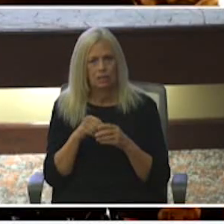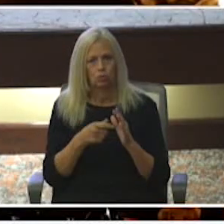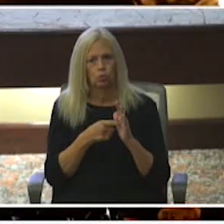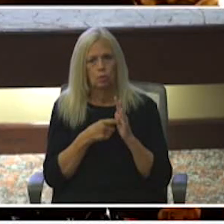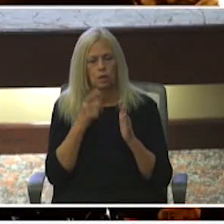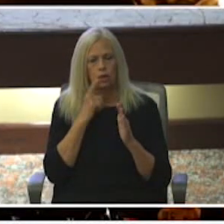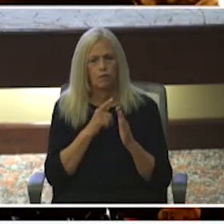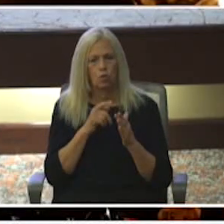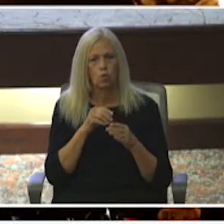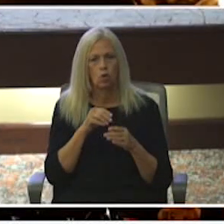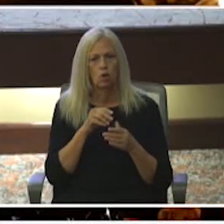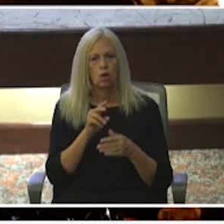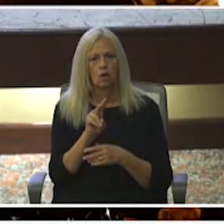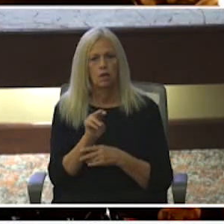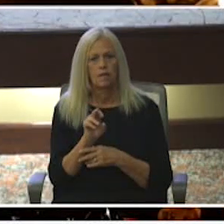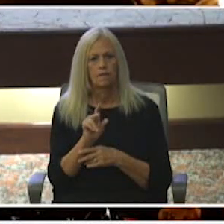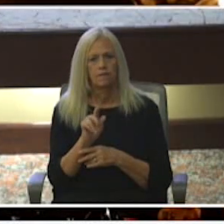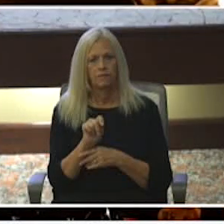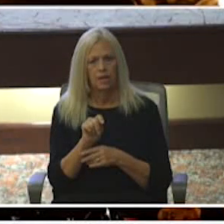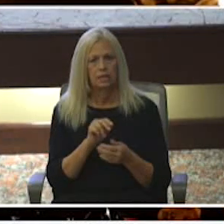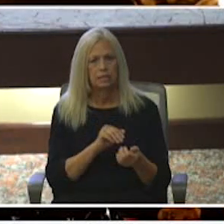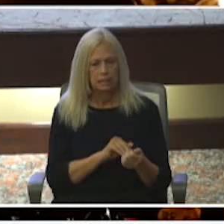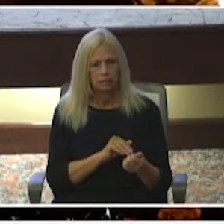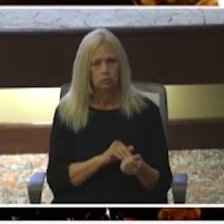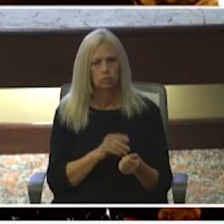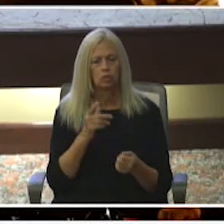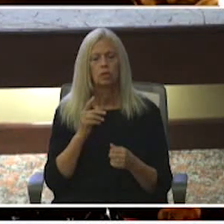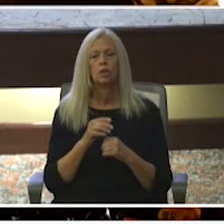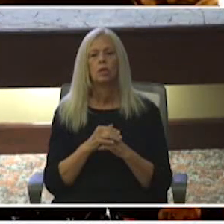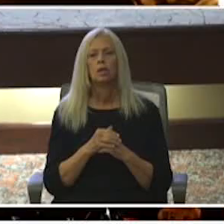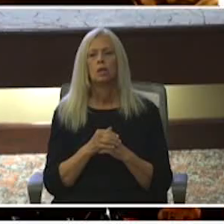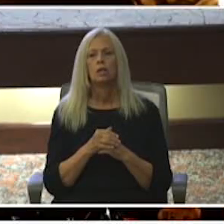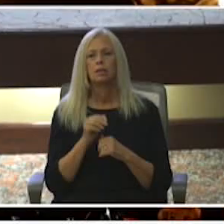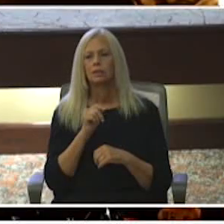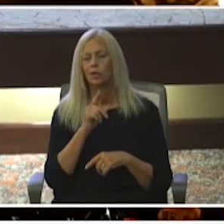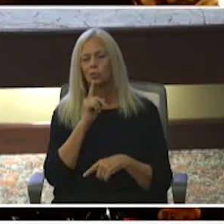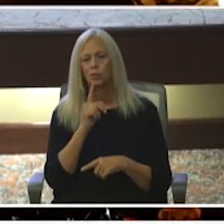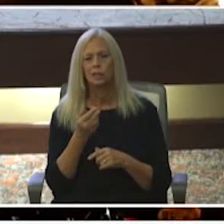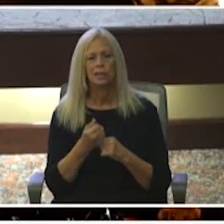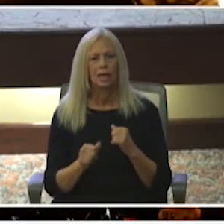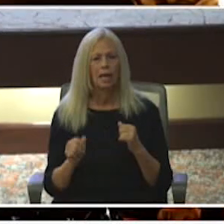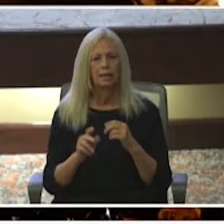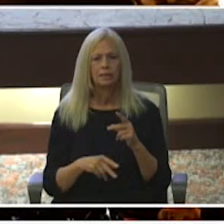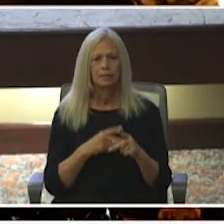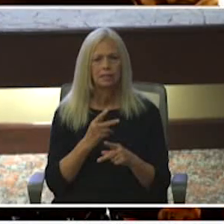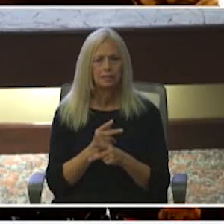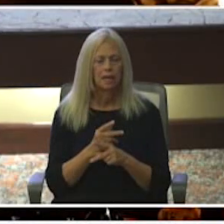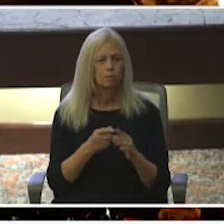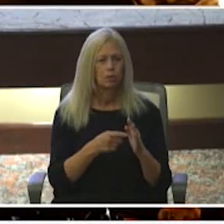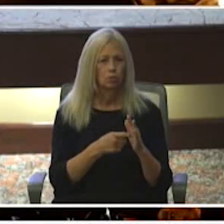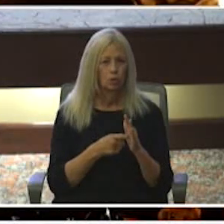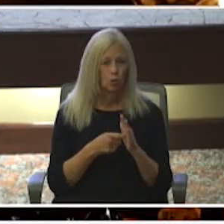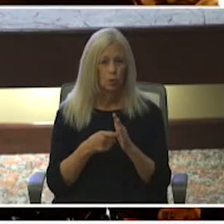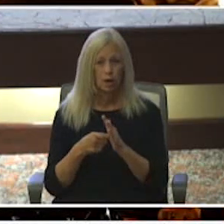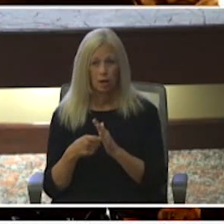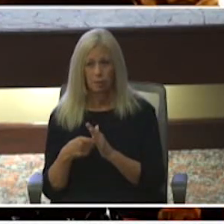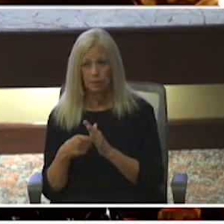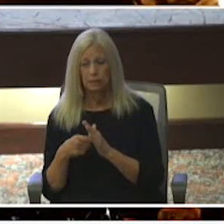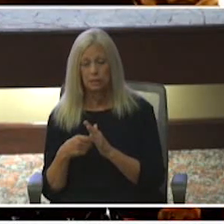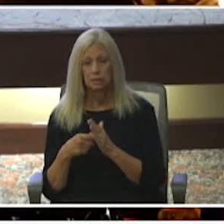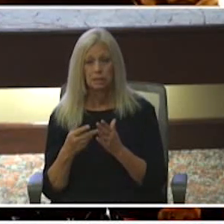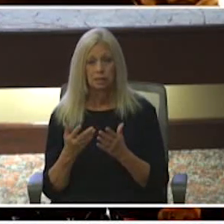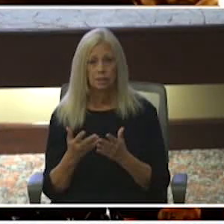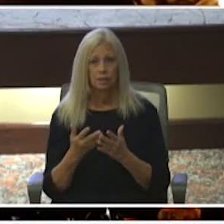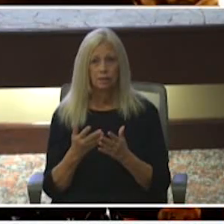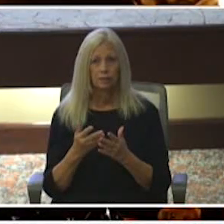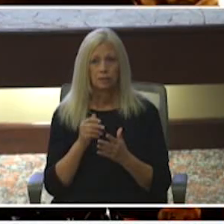versus traveling animal acts not really having a professional association, so there's not really any type of requirements if they're